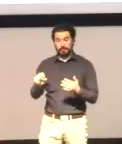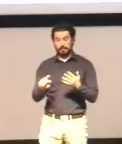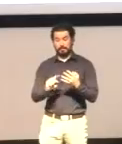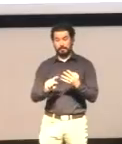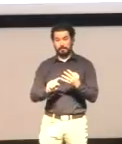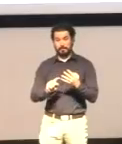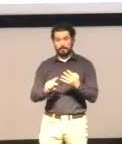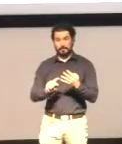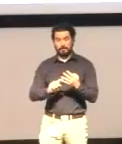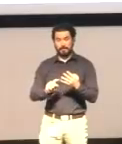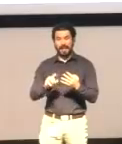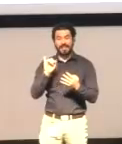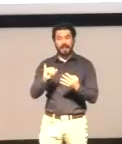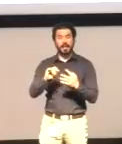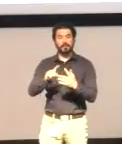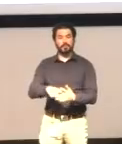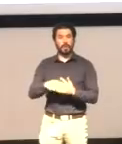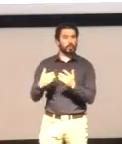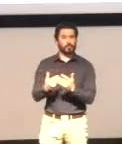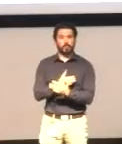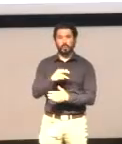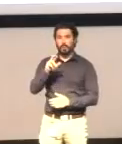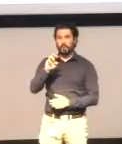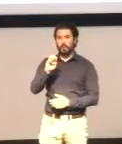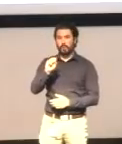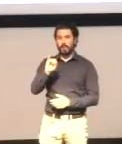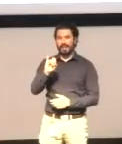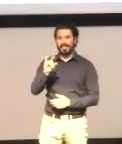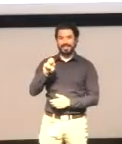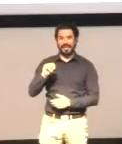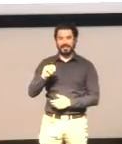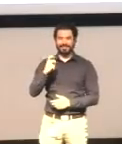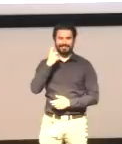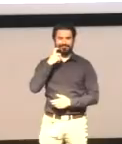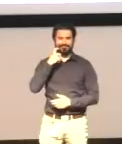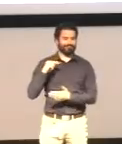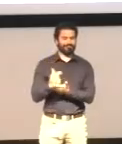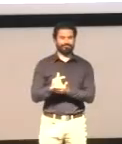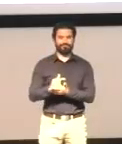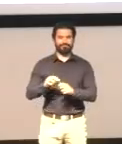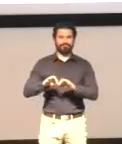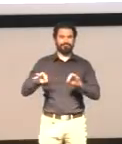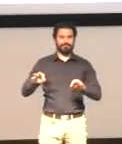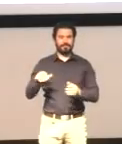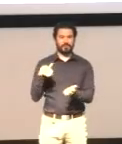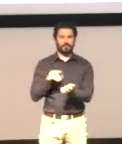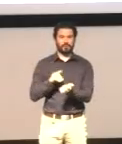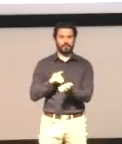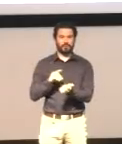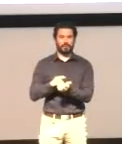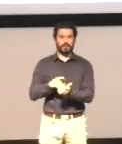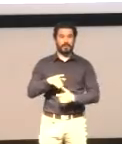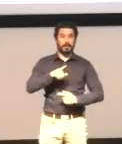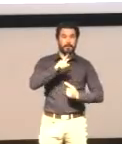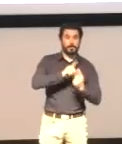year for many, many newly minted physicians with a blend of in-person and virtual orientations as